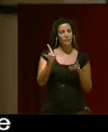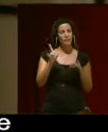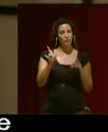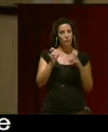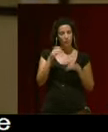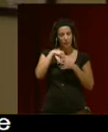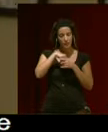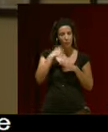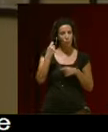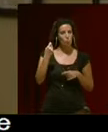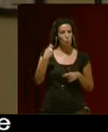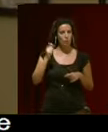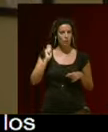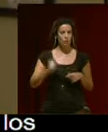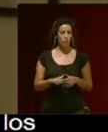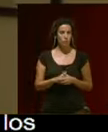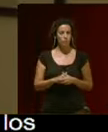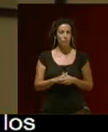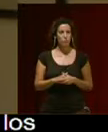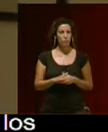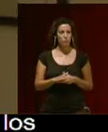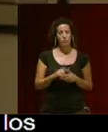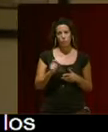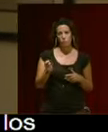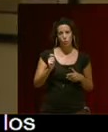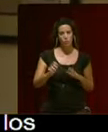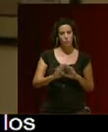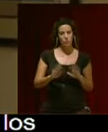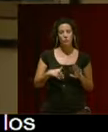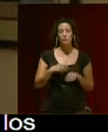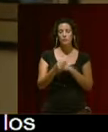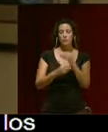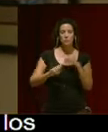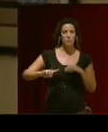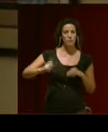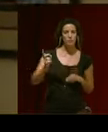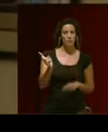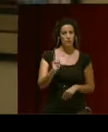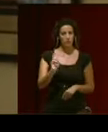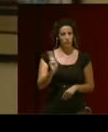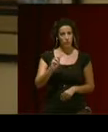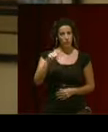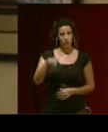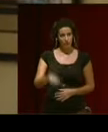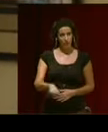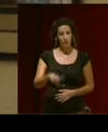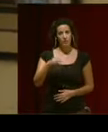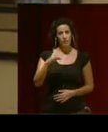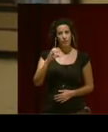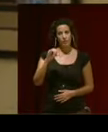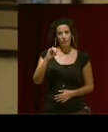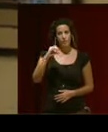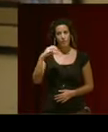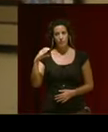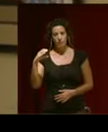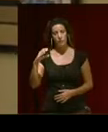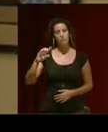There's a difficulty because sensors which are integrated in the wheelchairs are quite expensive.